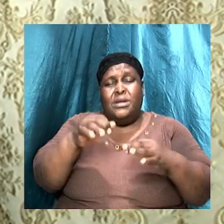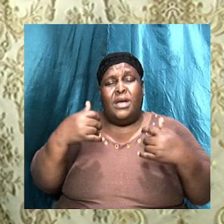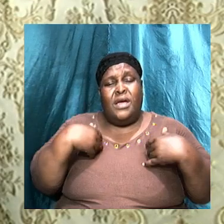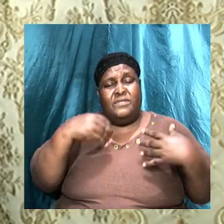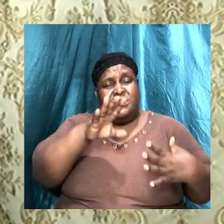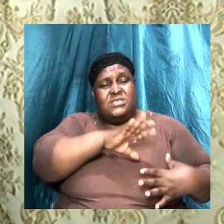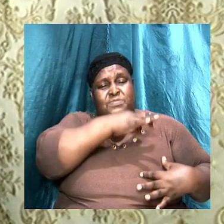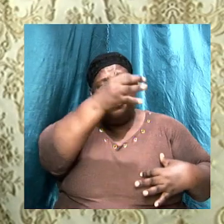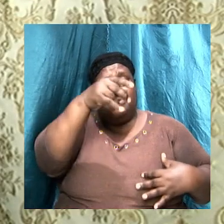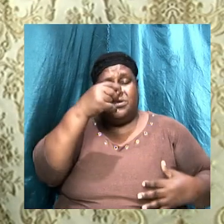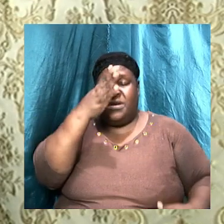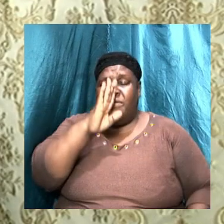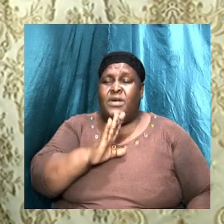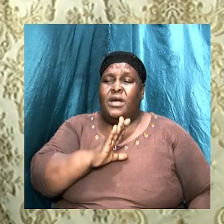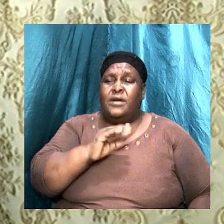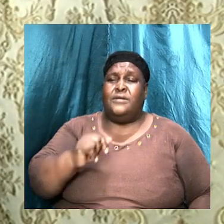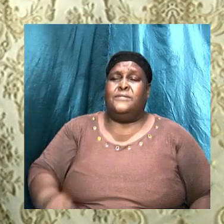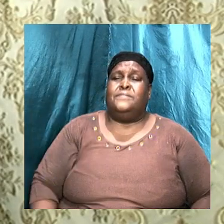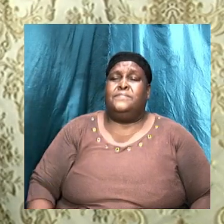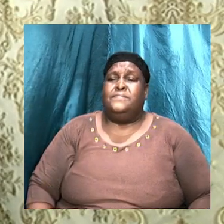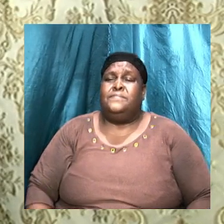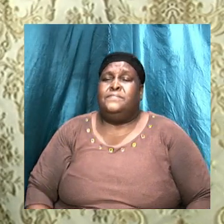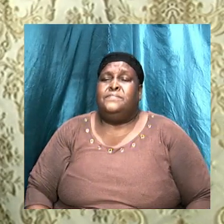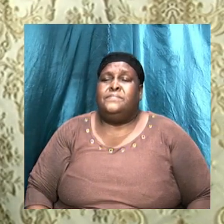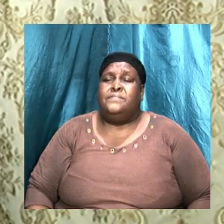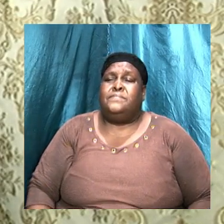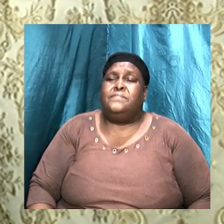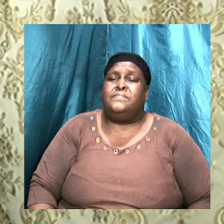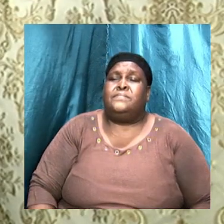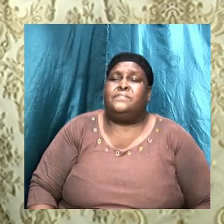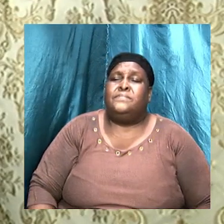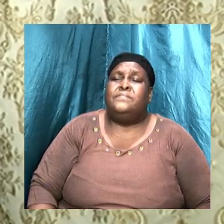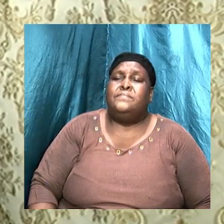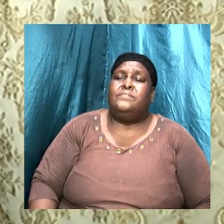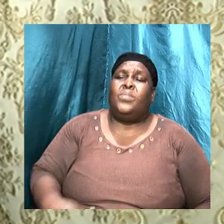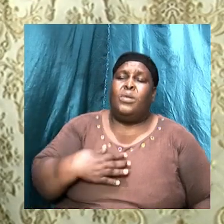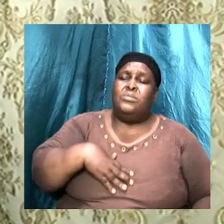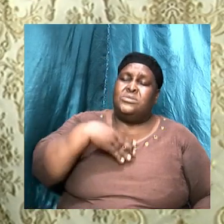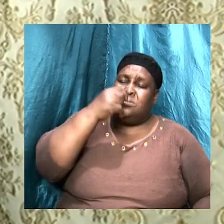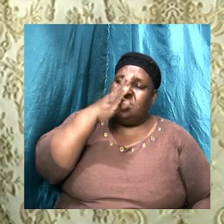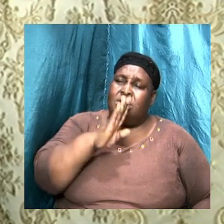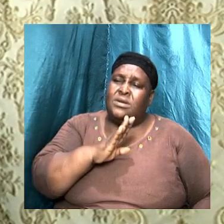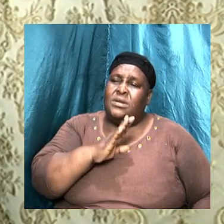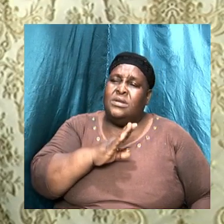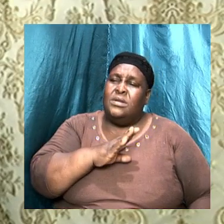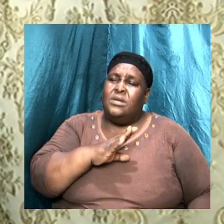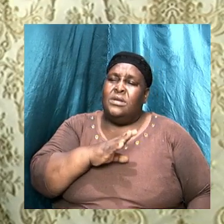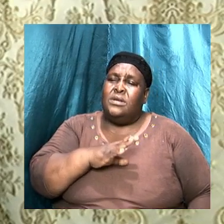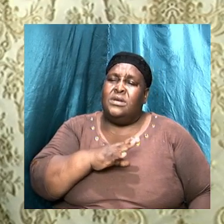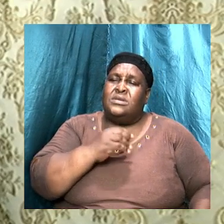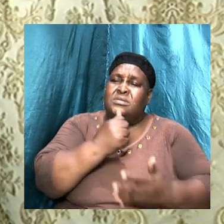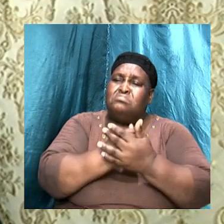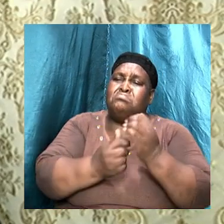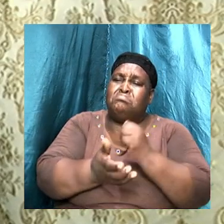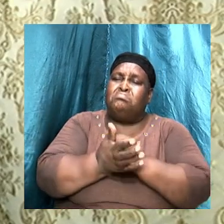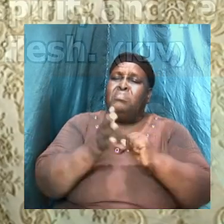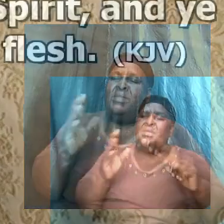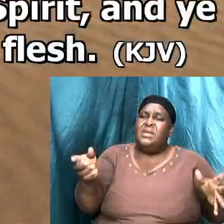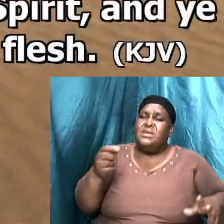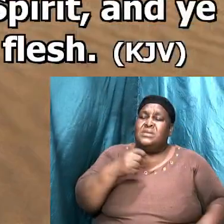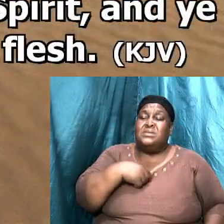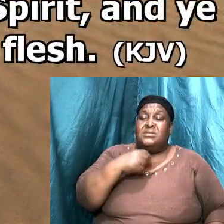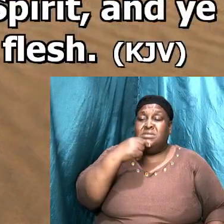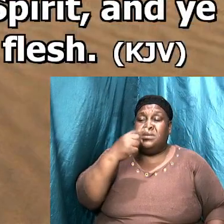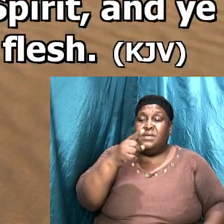what Galatians said now as it pertains to living pleasing to God and to be a sacrifice amen this I say